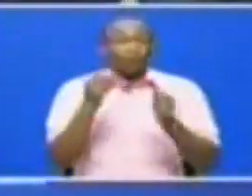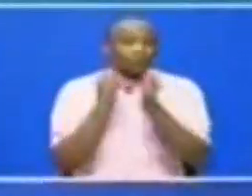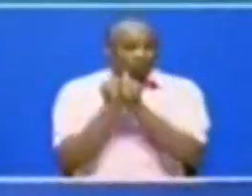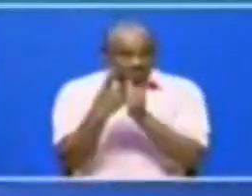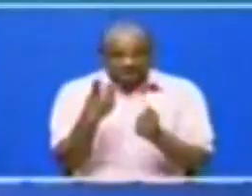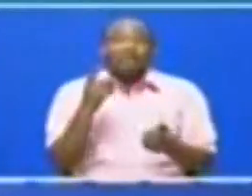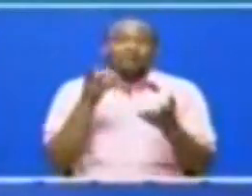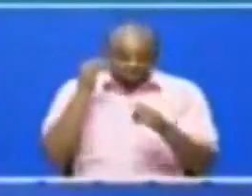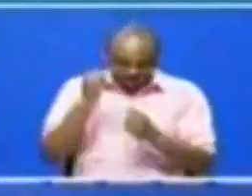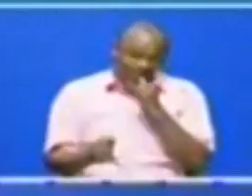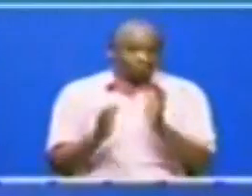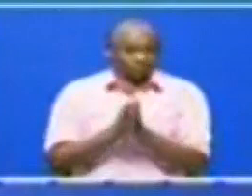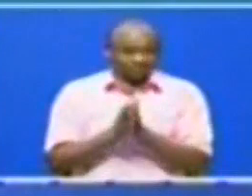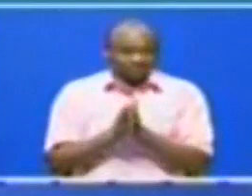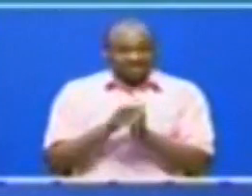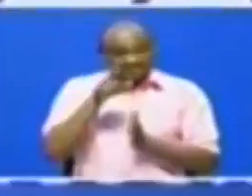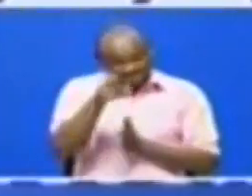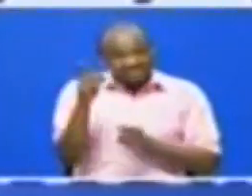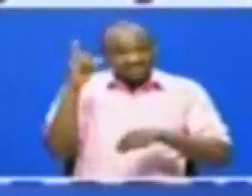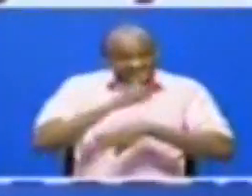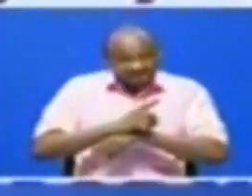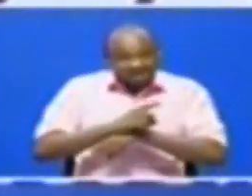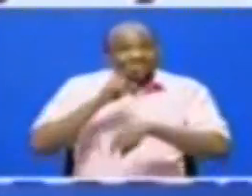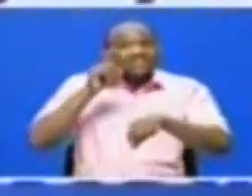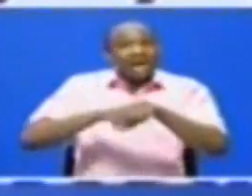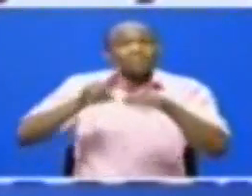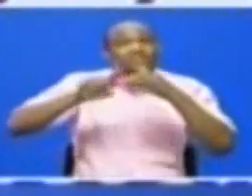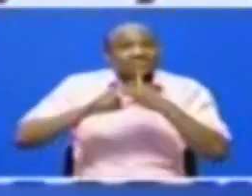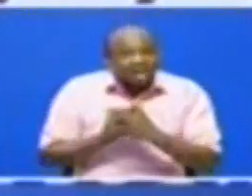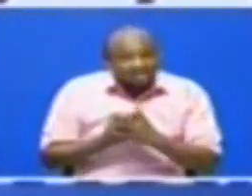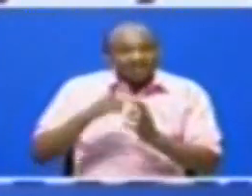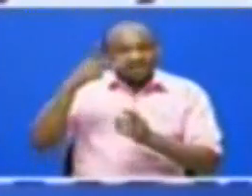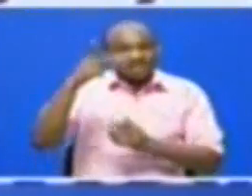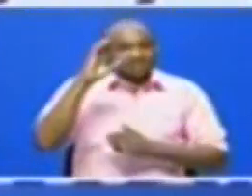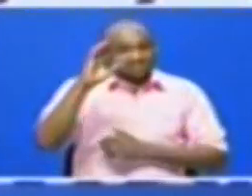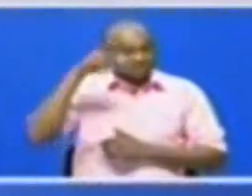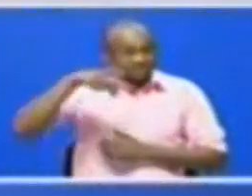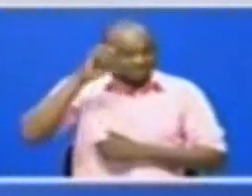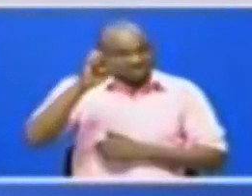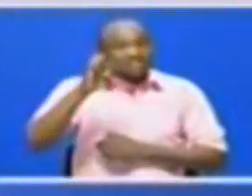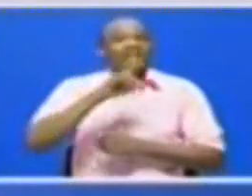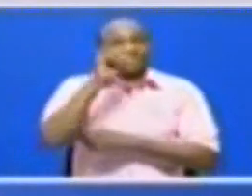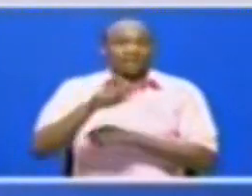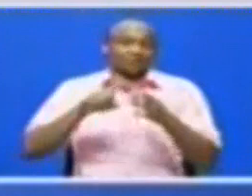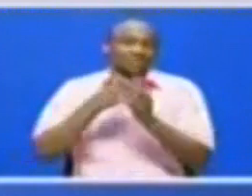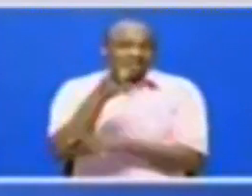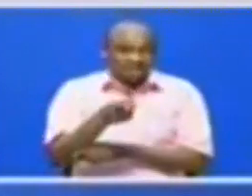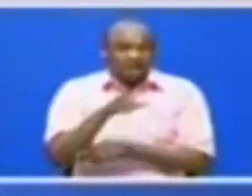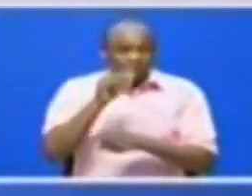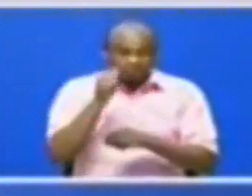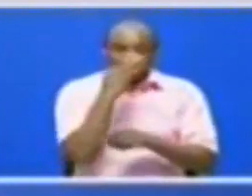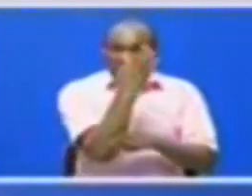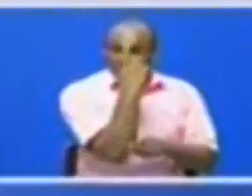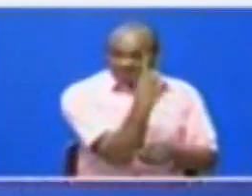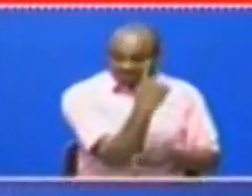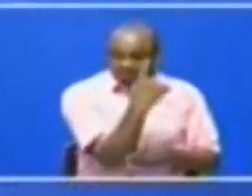November. That will be a day after the commencement of KCPE exams, scheduled between the